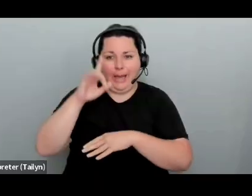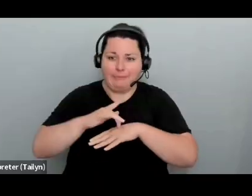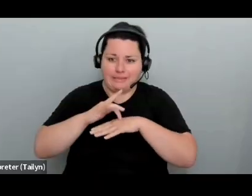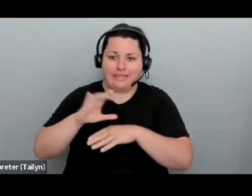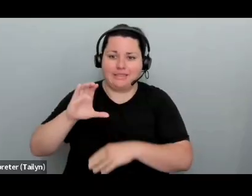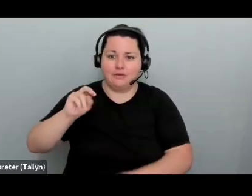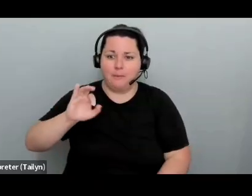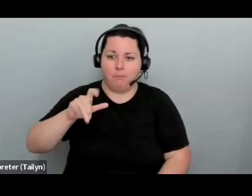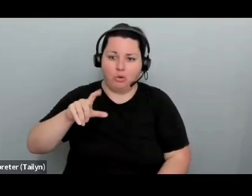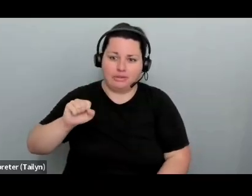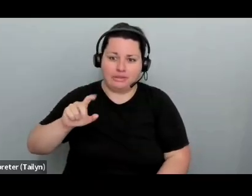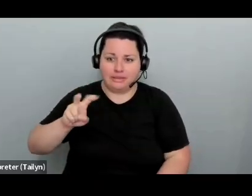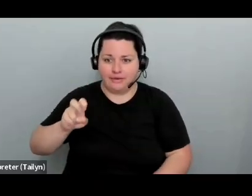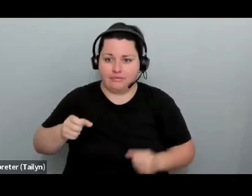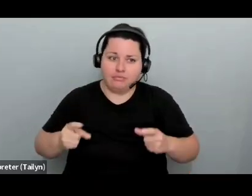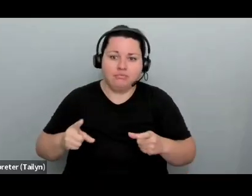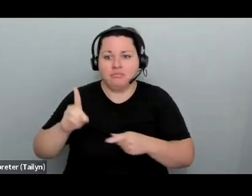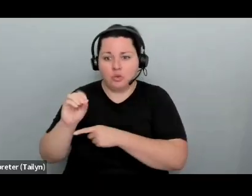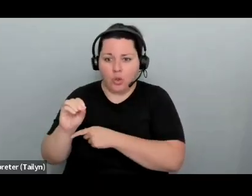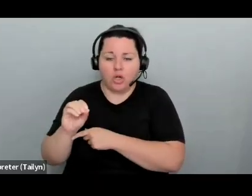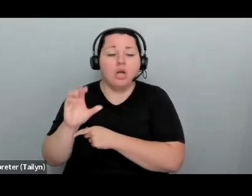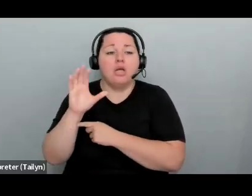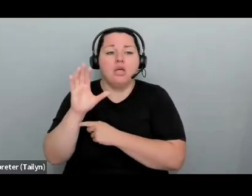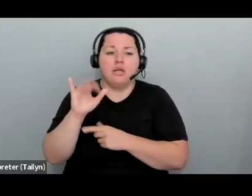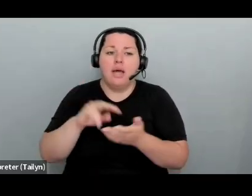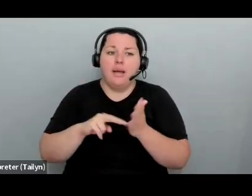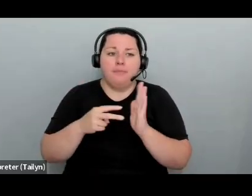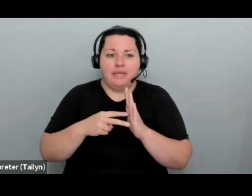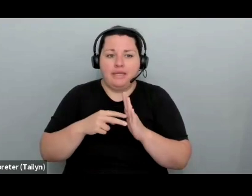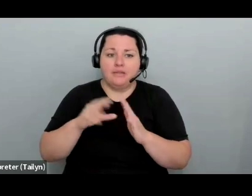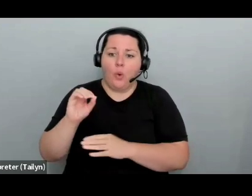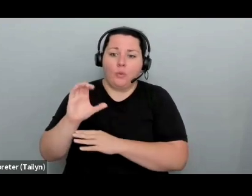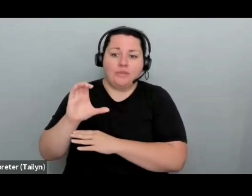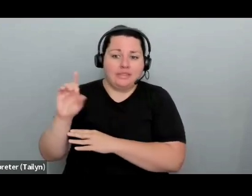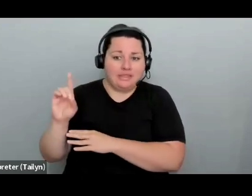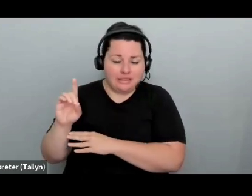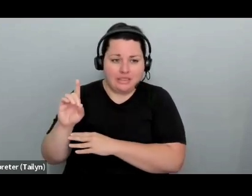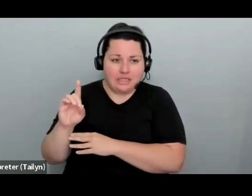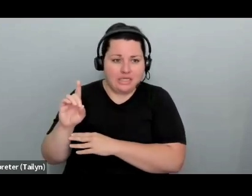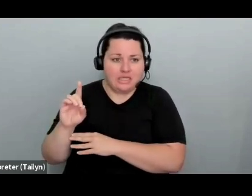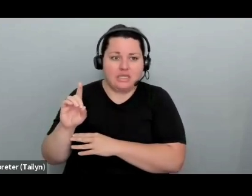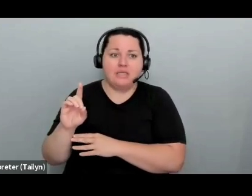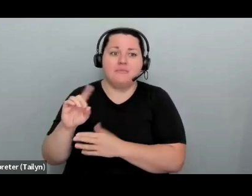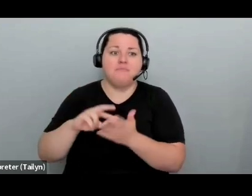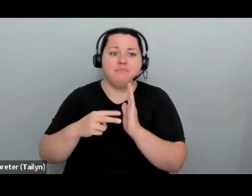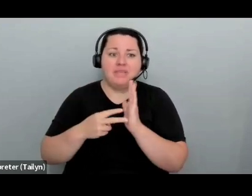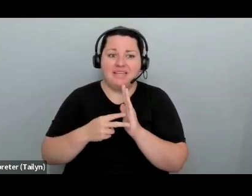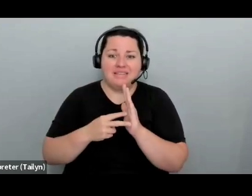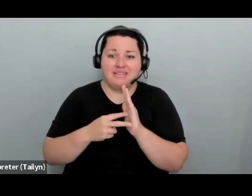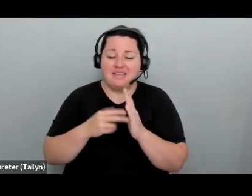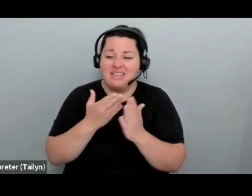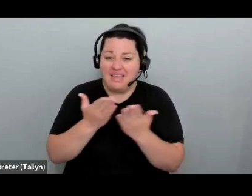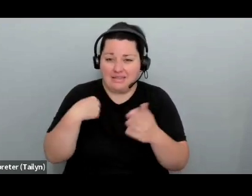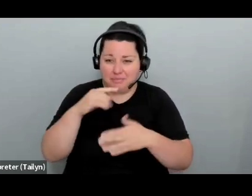compulsive disorder, is where obsessive compulsive disorder includes time consuming